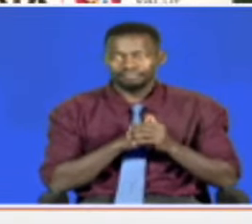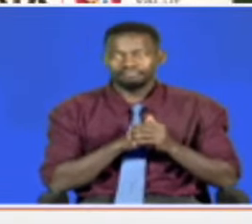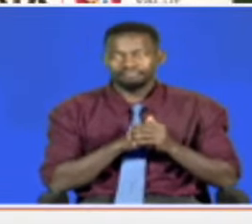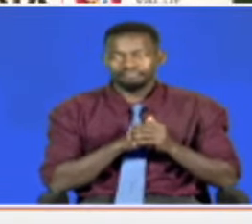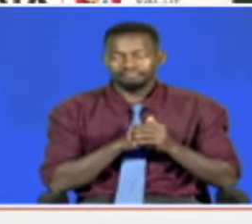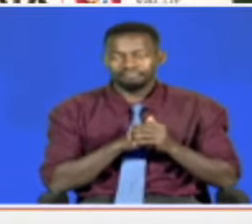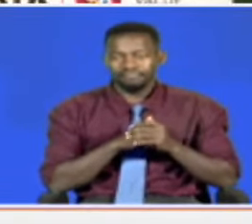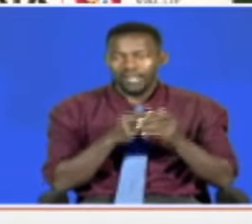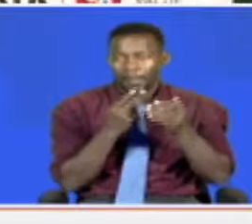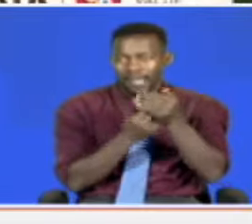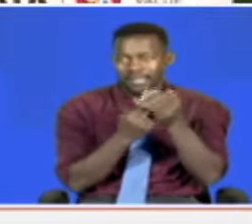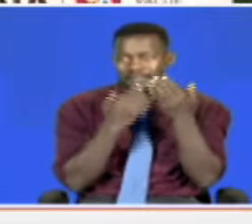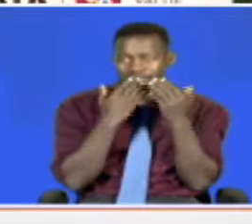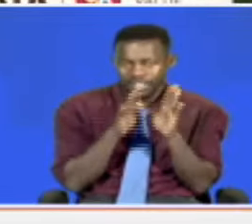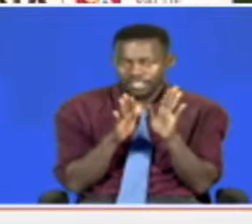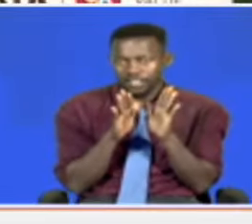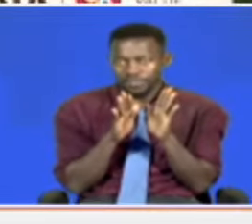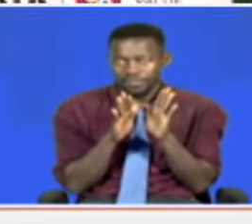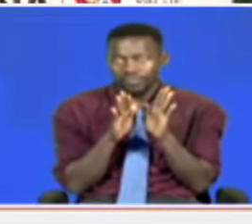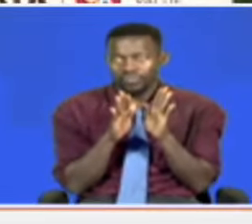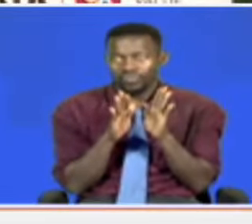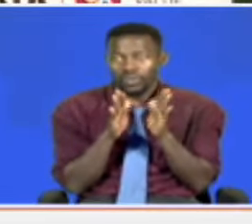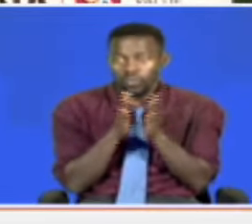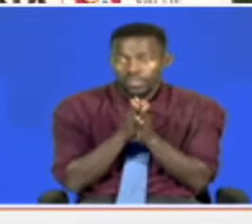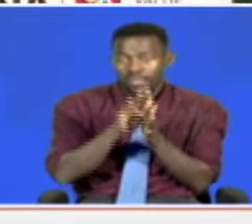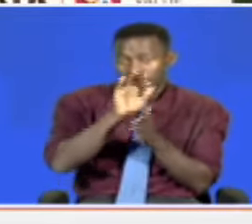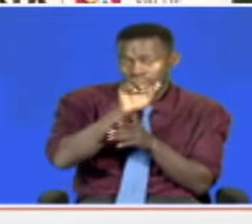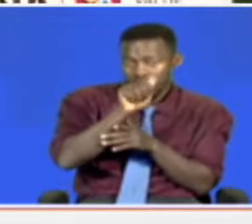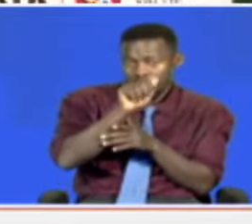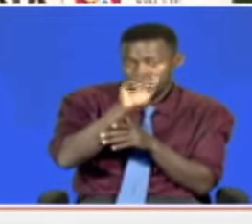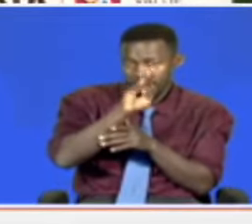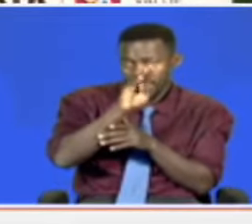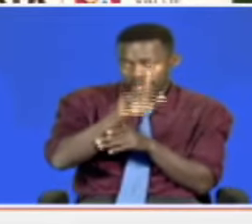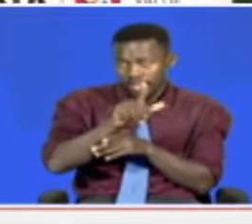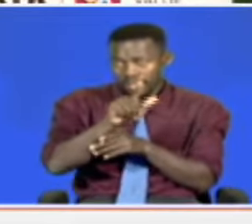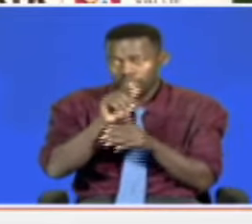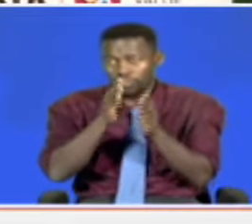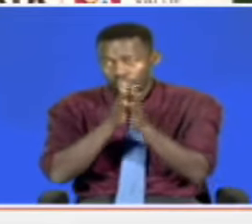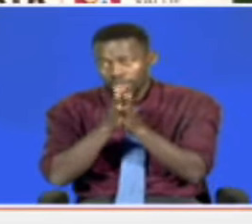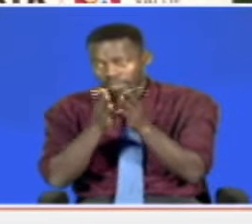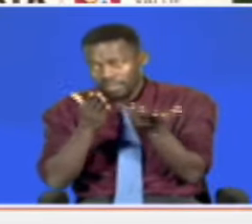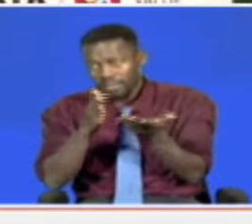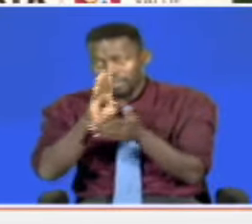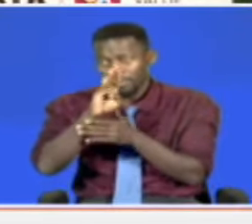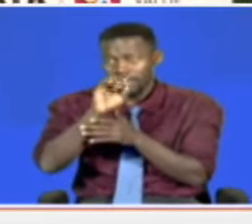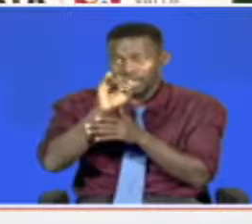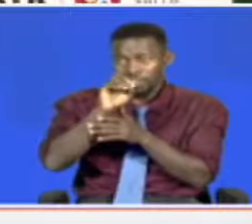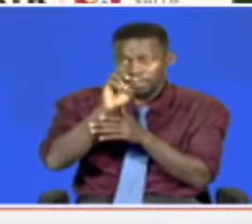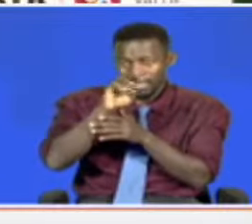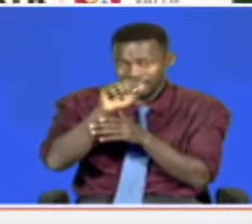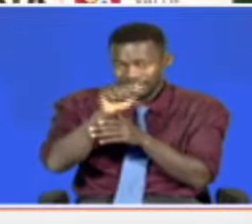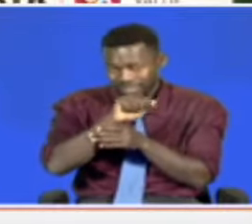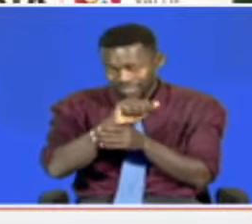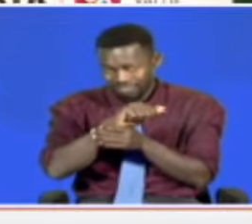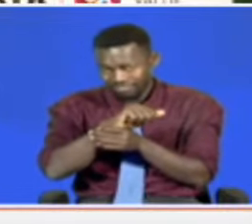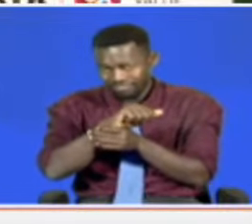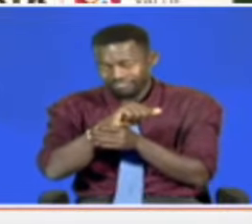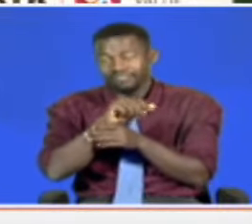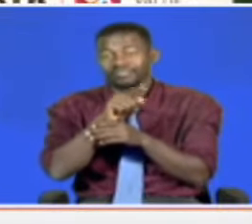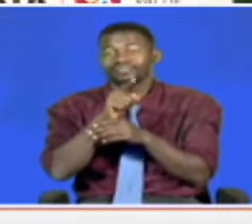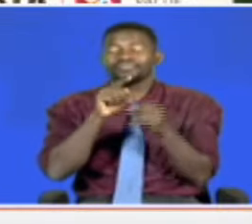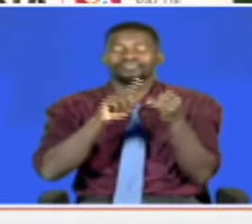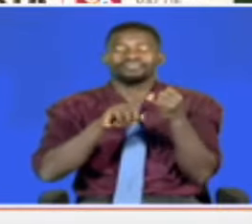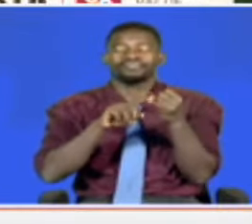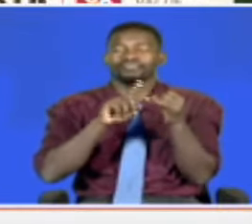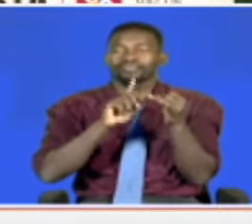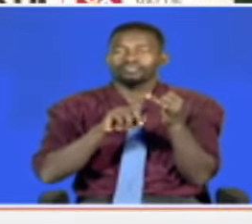a partnership with Diageo and EABL in particular. So that's the first thing. It's a very strong partnership. Secondly,